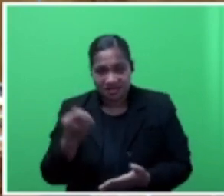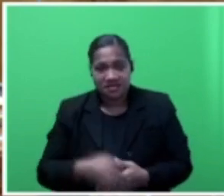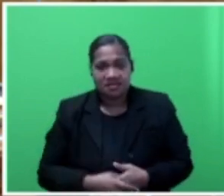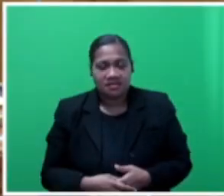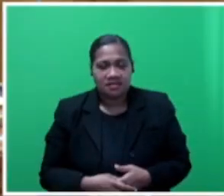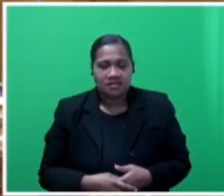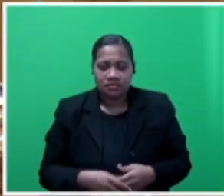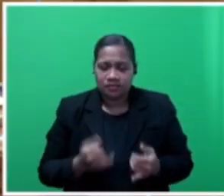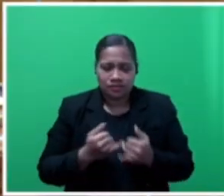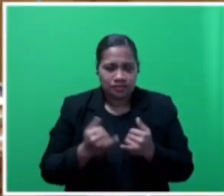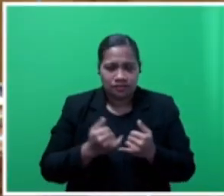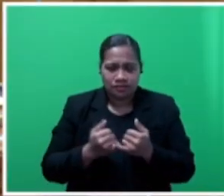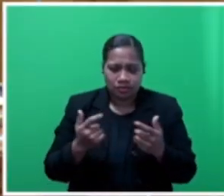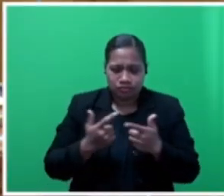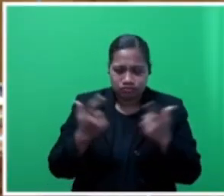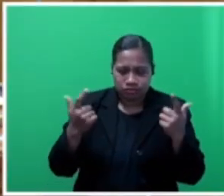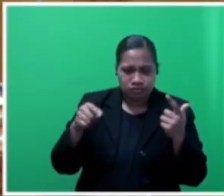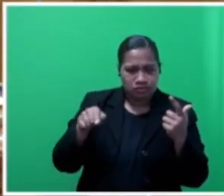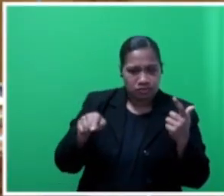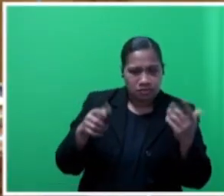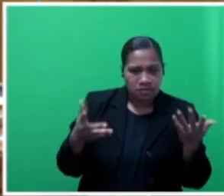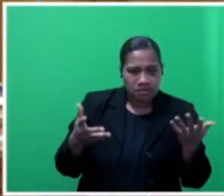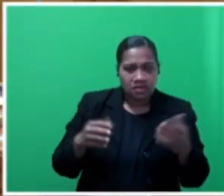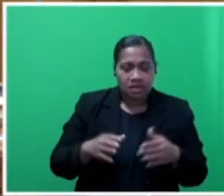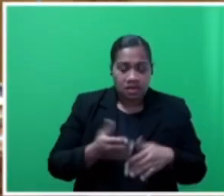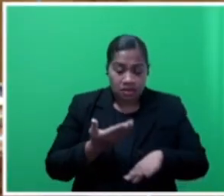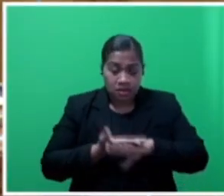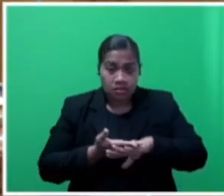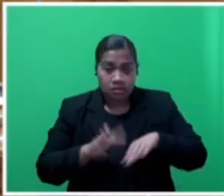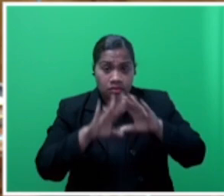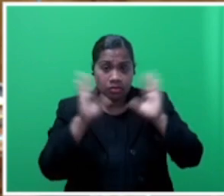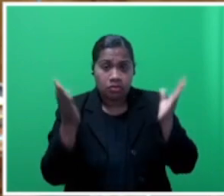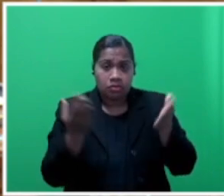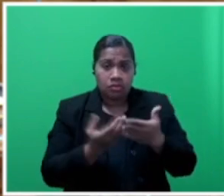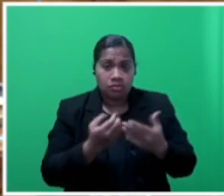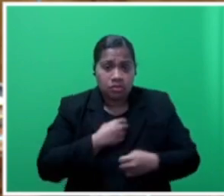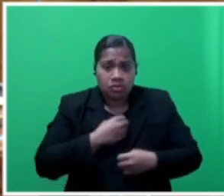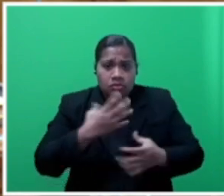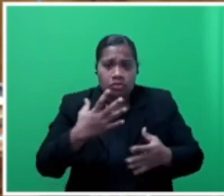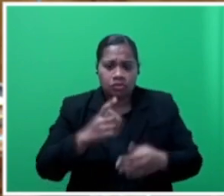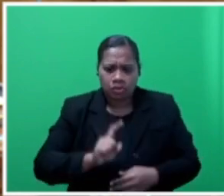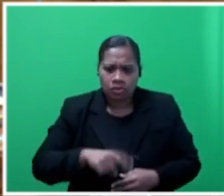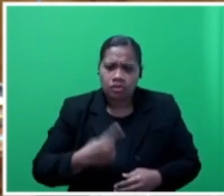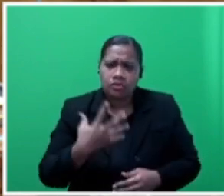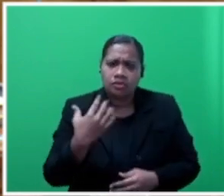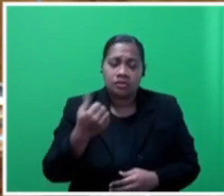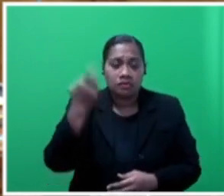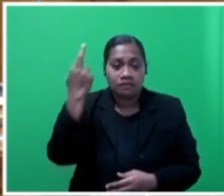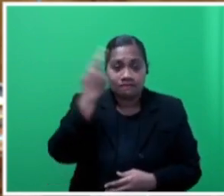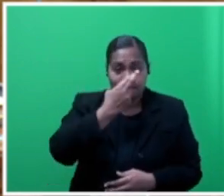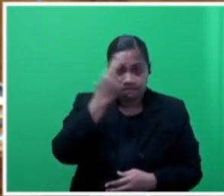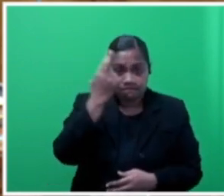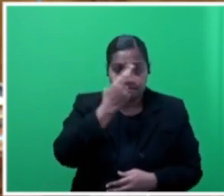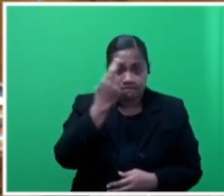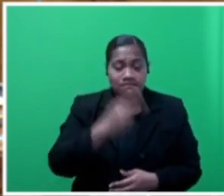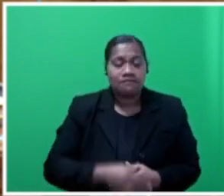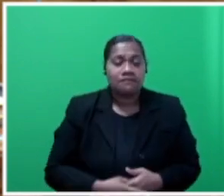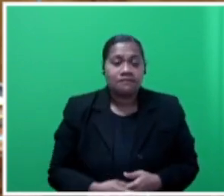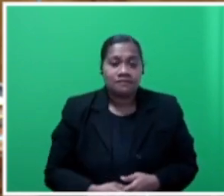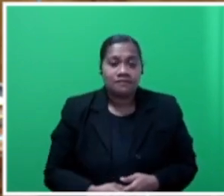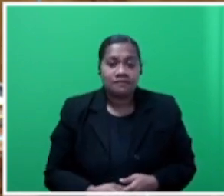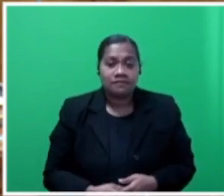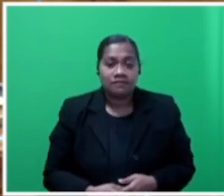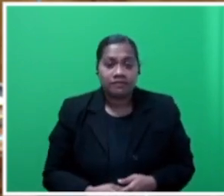pandemic-related uncertainty continue, new global shocks continue to pose risks. While these are largely